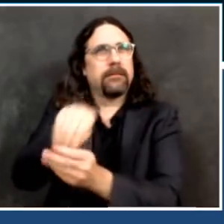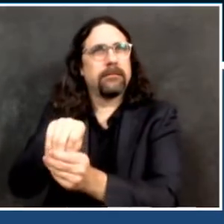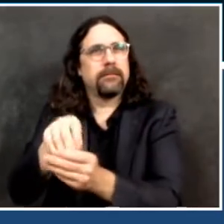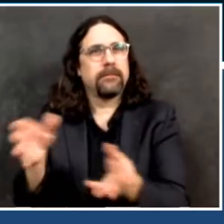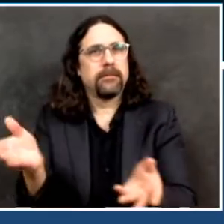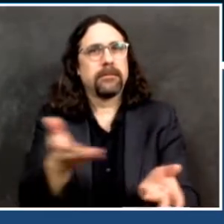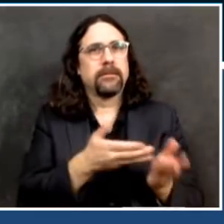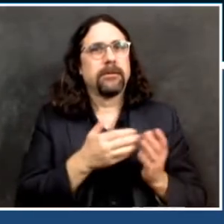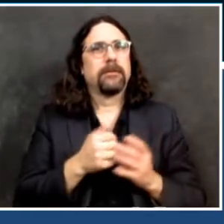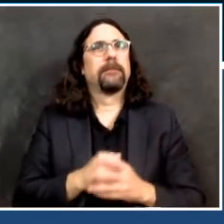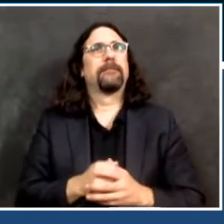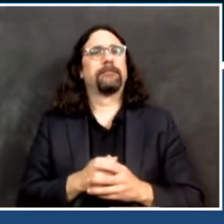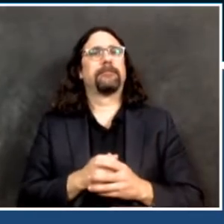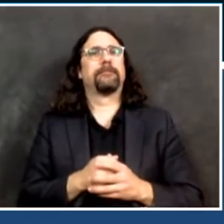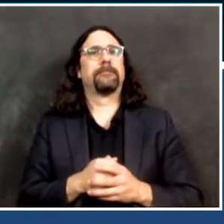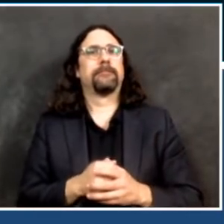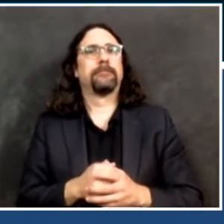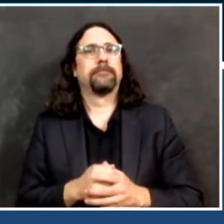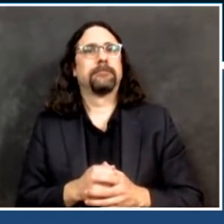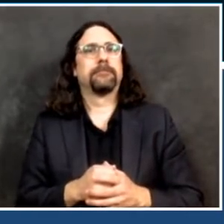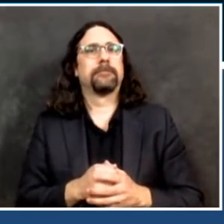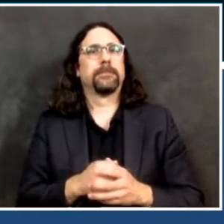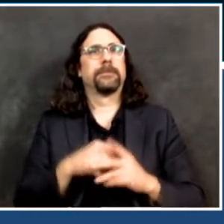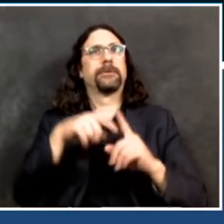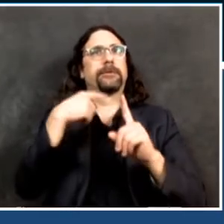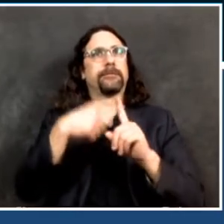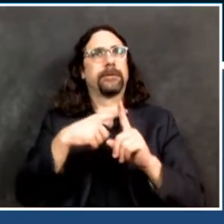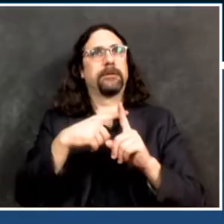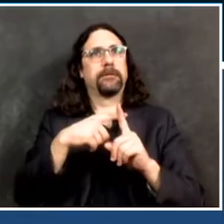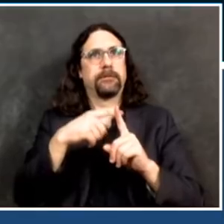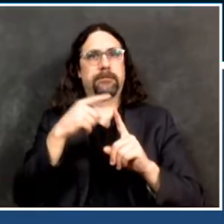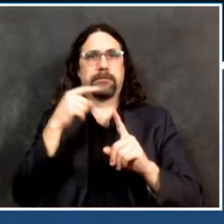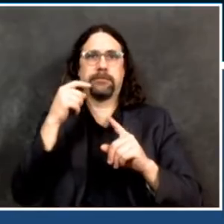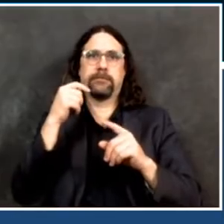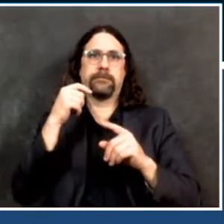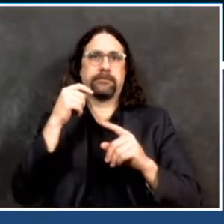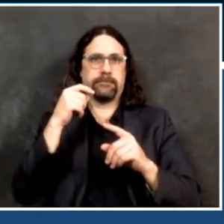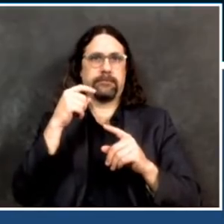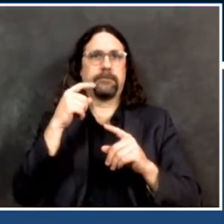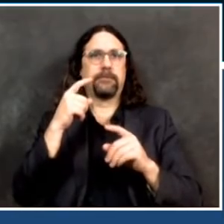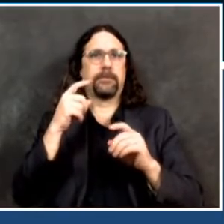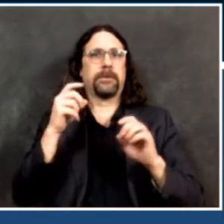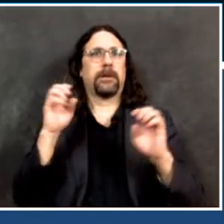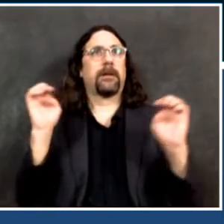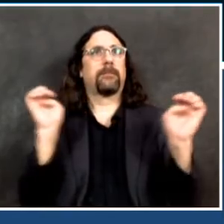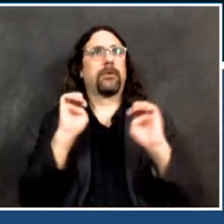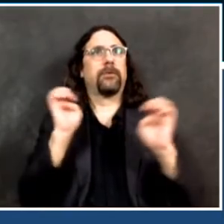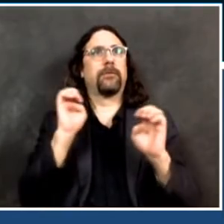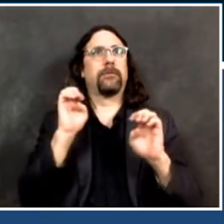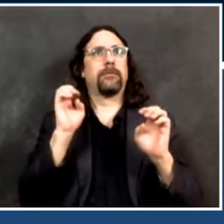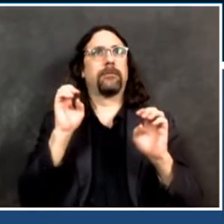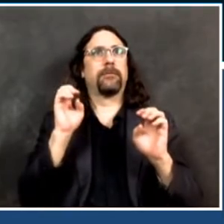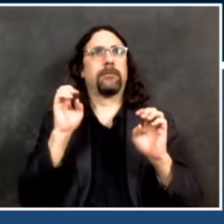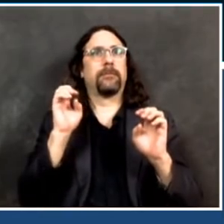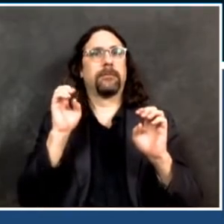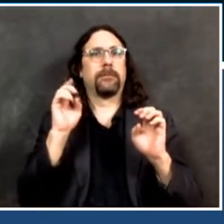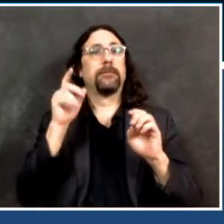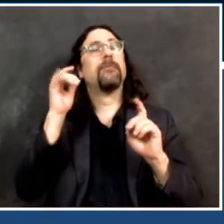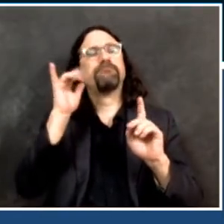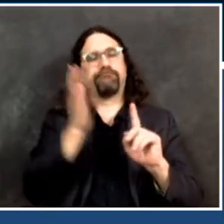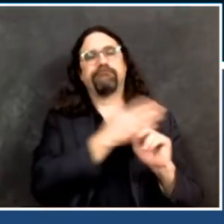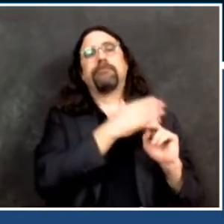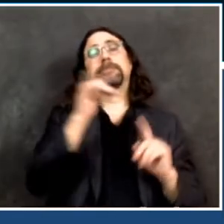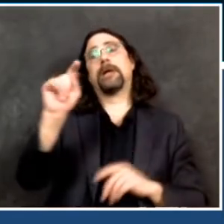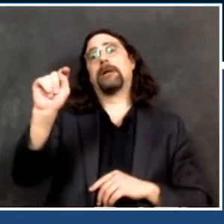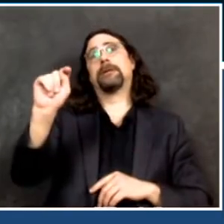vulnerable New Yorkers. And this has been a great partnership with TLC and all of the TLC drivers who have made sure that